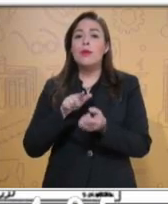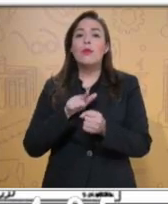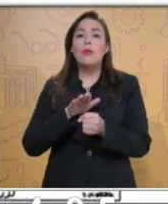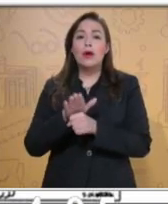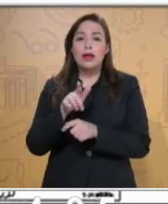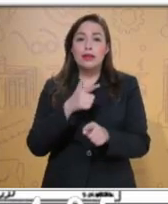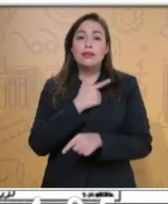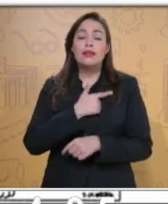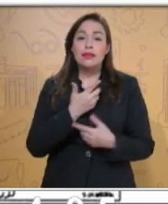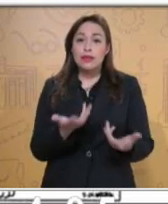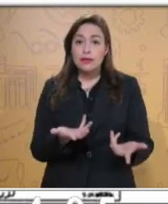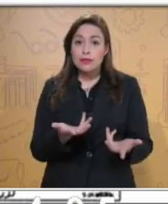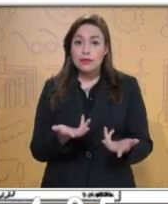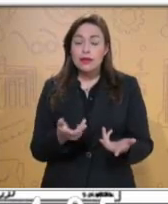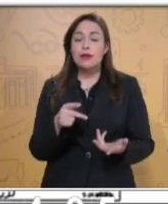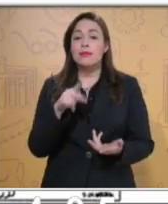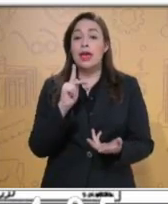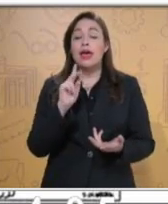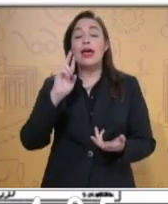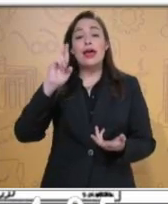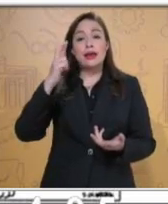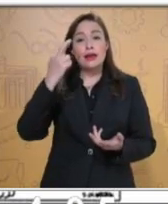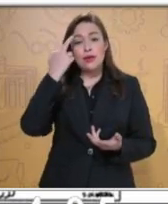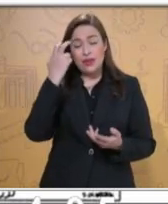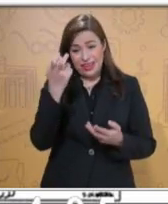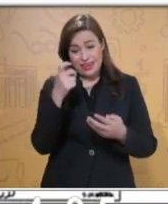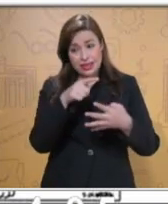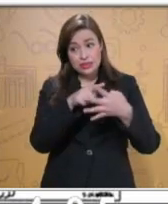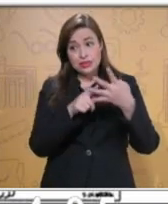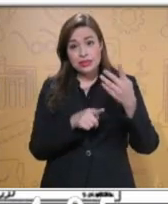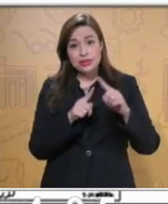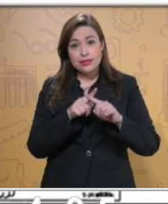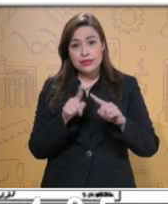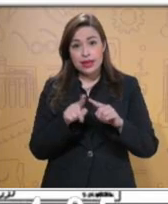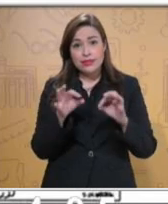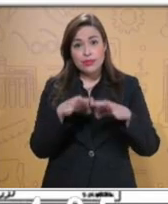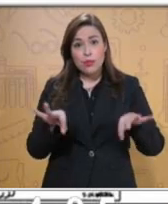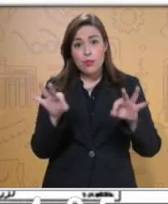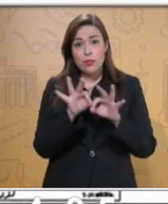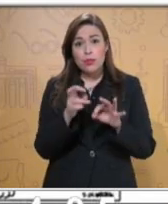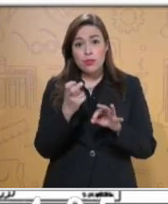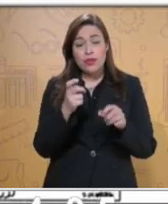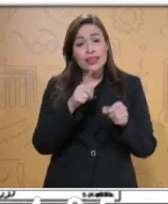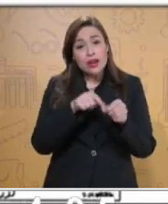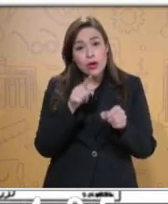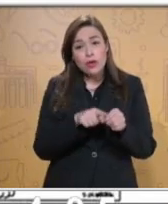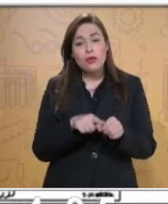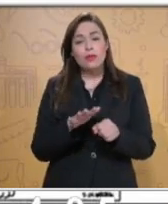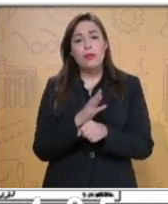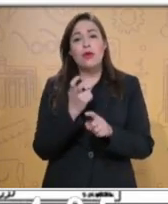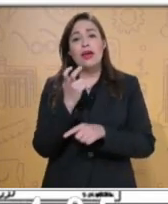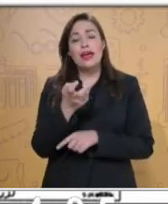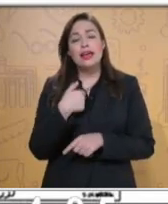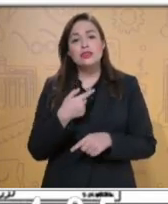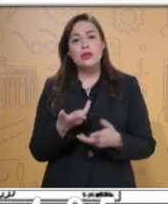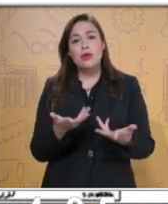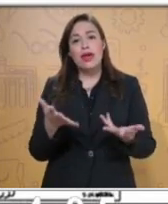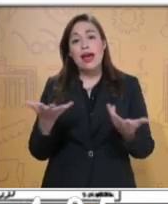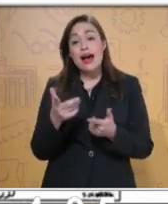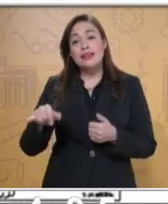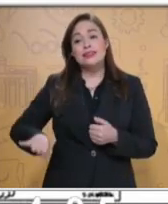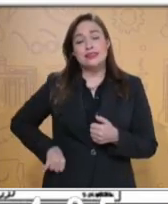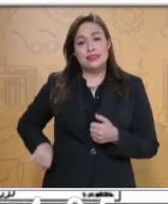okay? But remember that this element, it is very important because it could be the most attractive